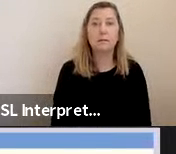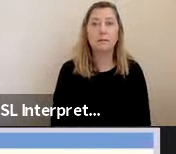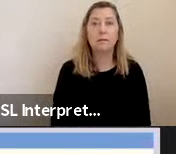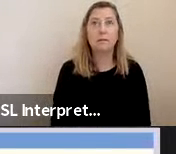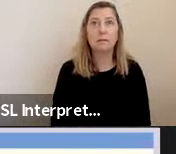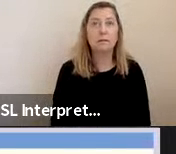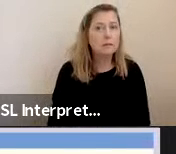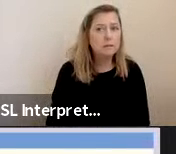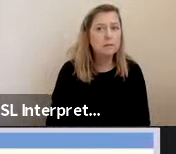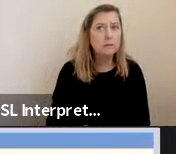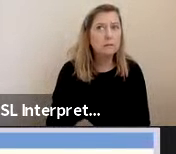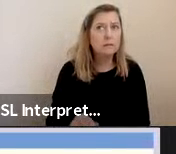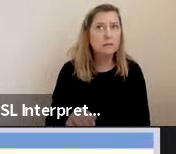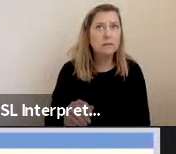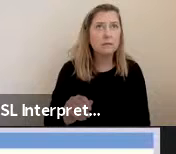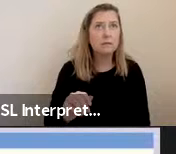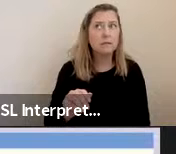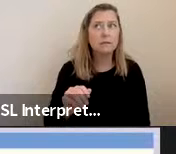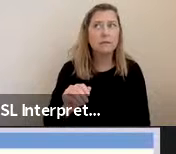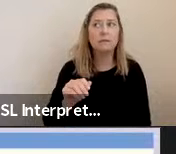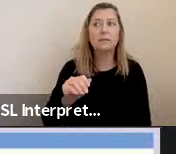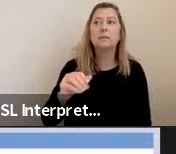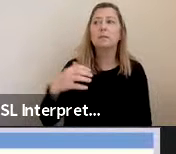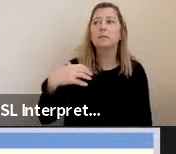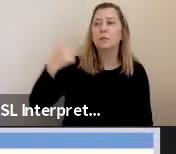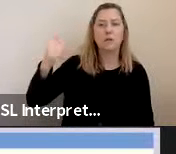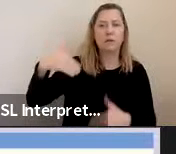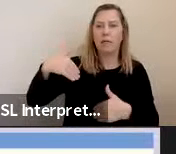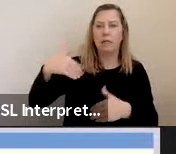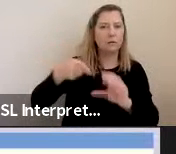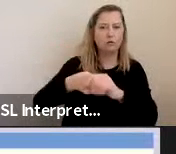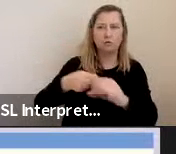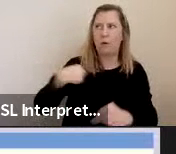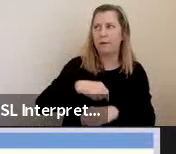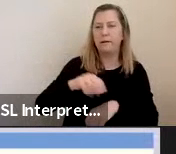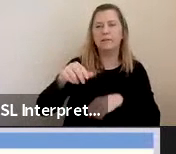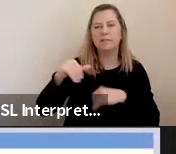The commissioner has not joined us. She is still held up in another meeting.